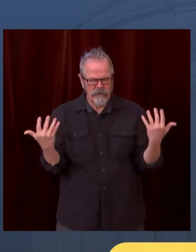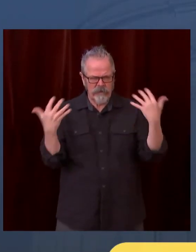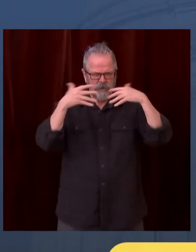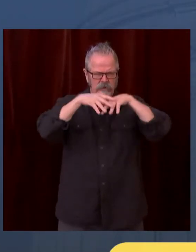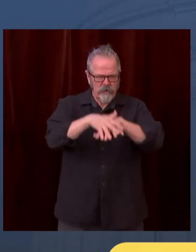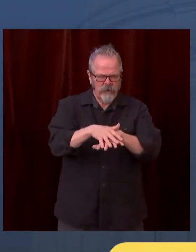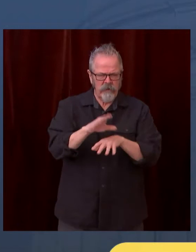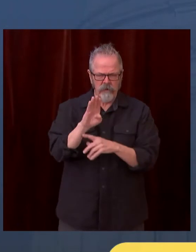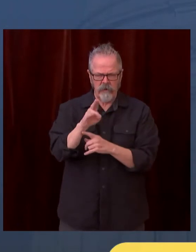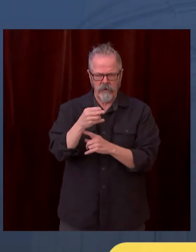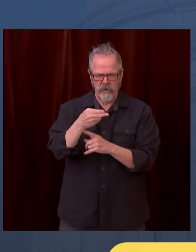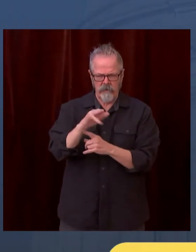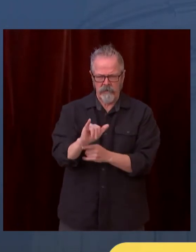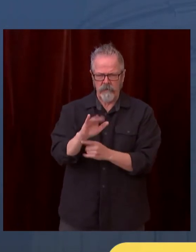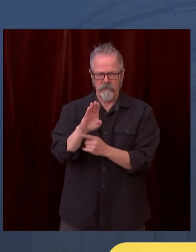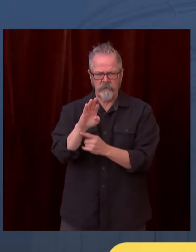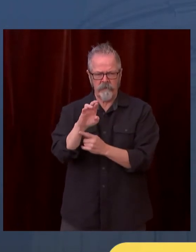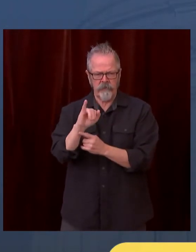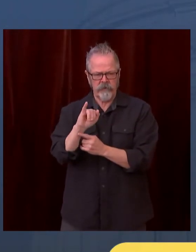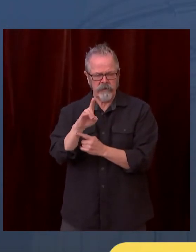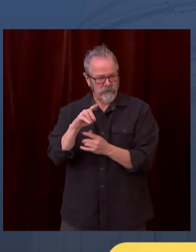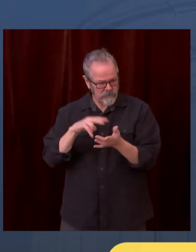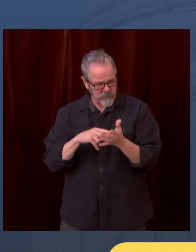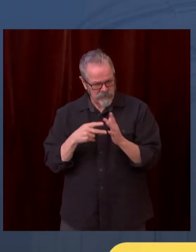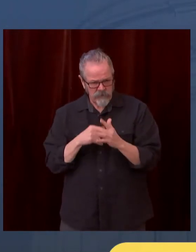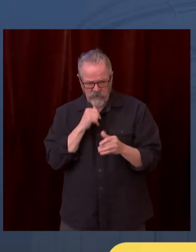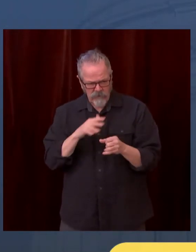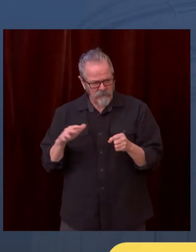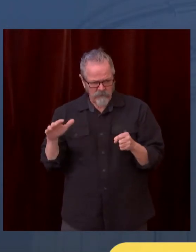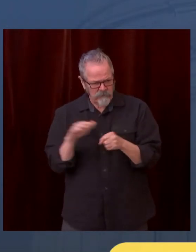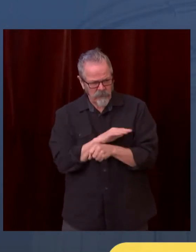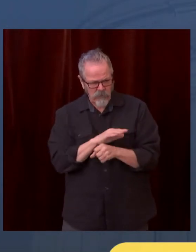Will schools with more students in classrooms be eligible